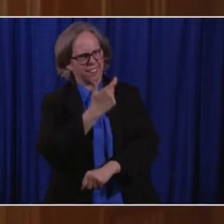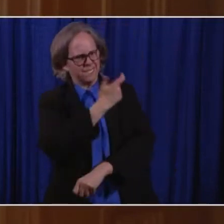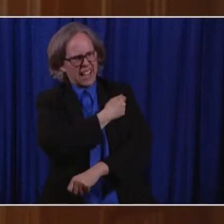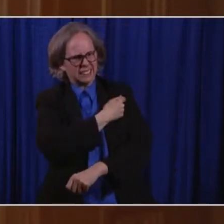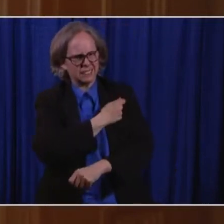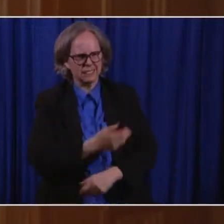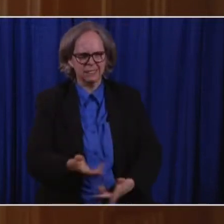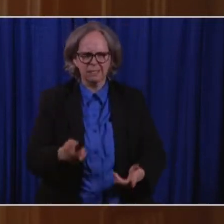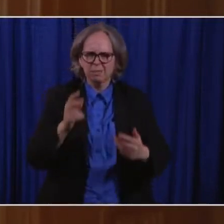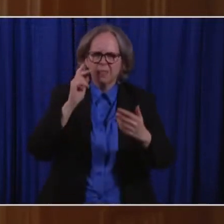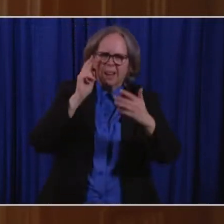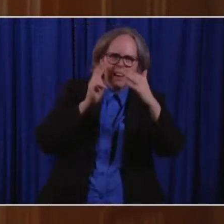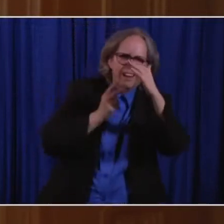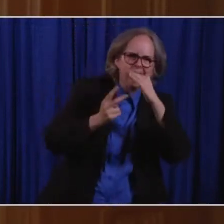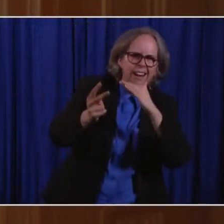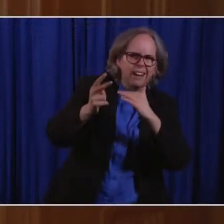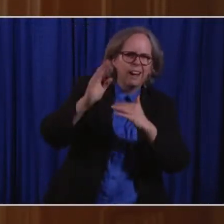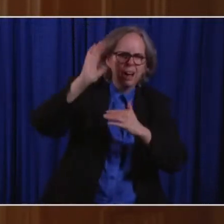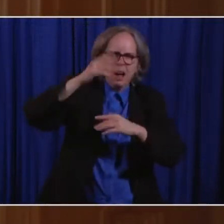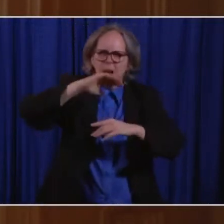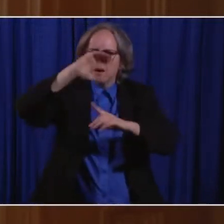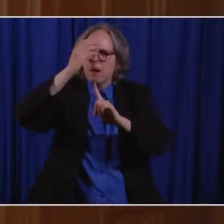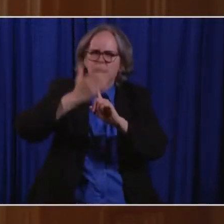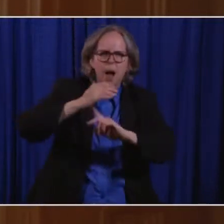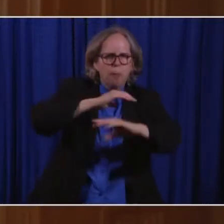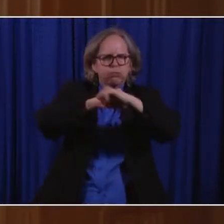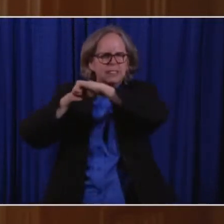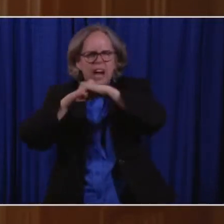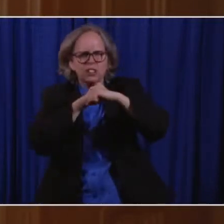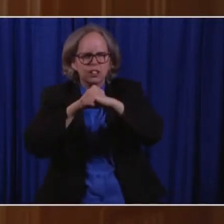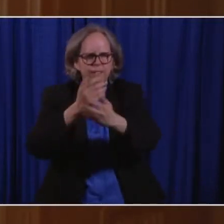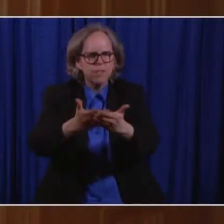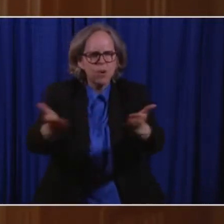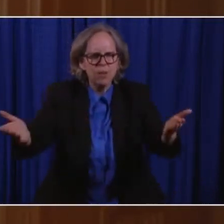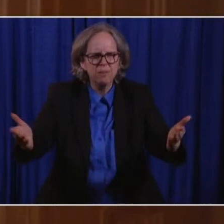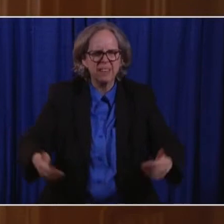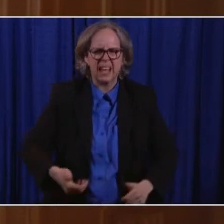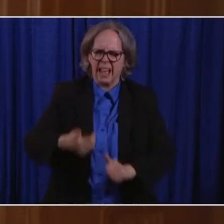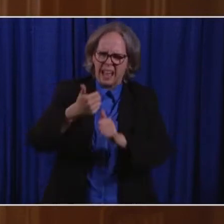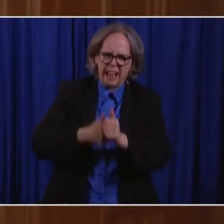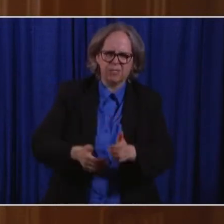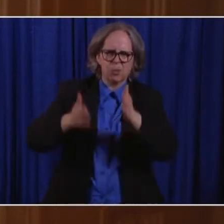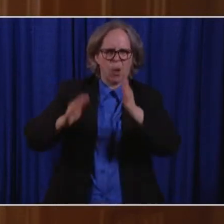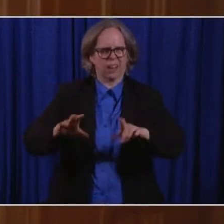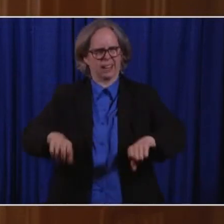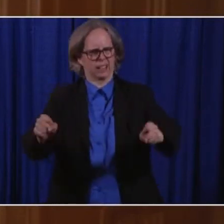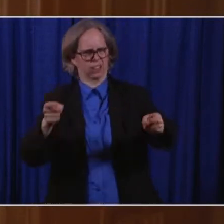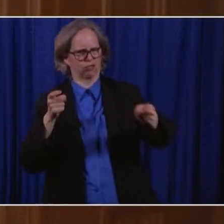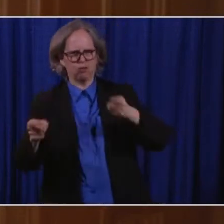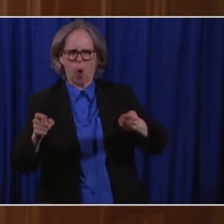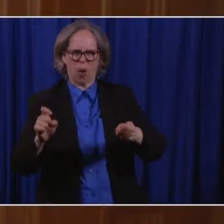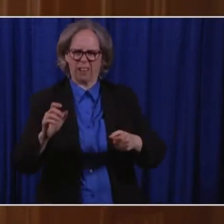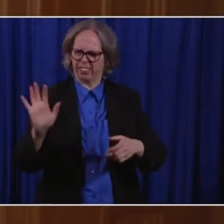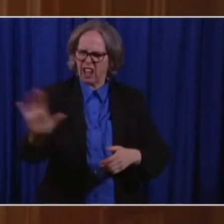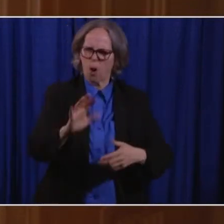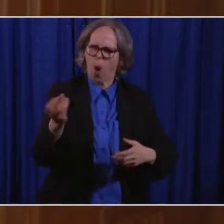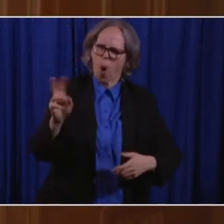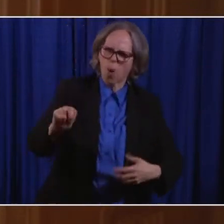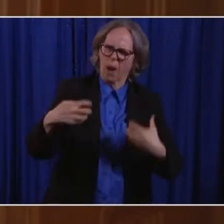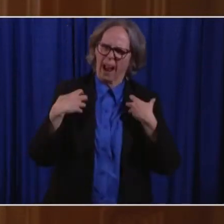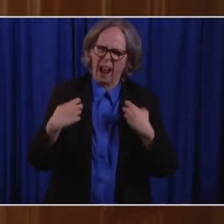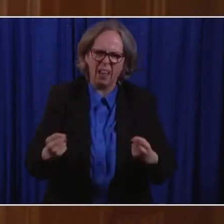them. Everyone can now control their own health. Everyone can